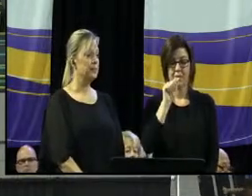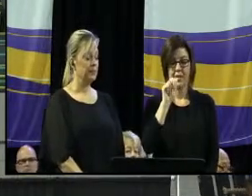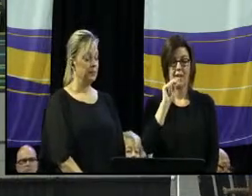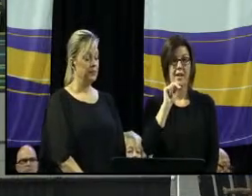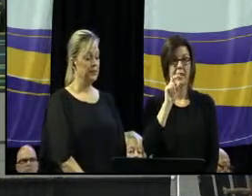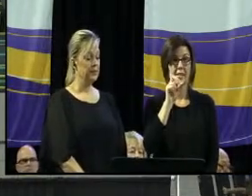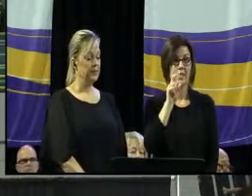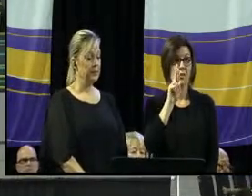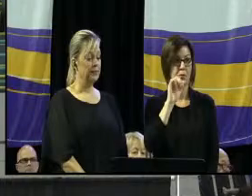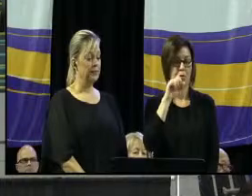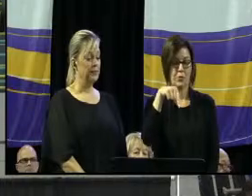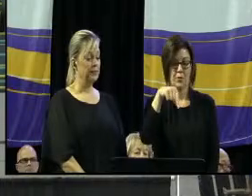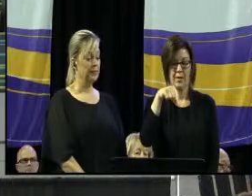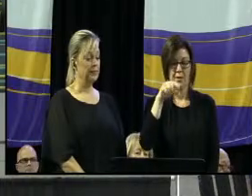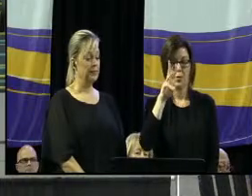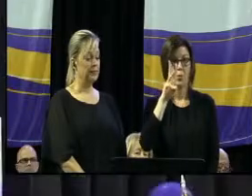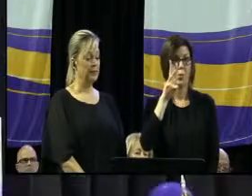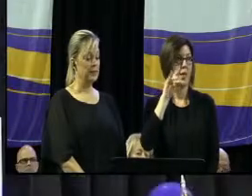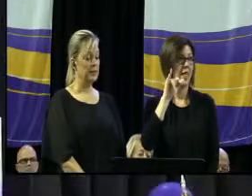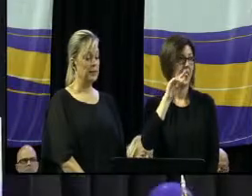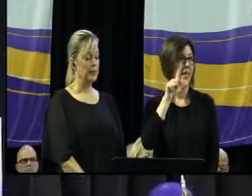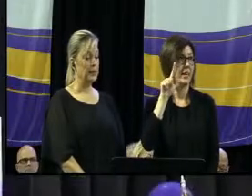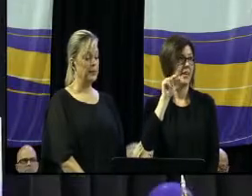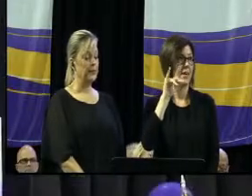Andrique Jewel Williams.